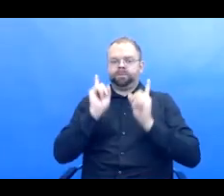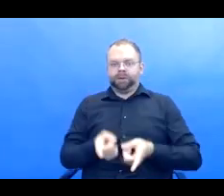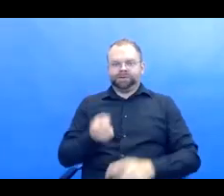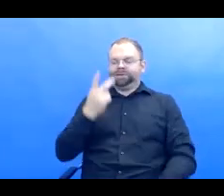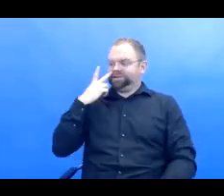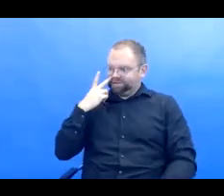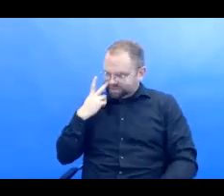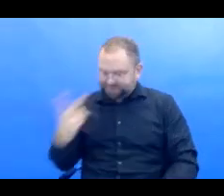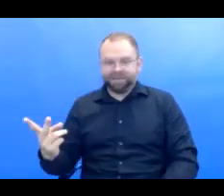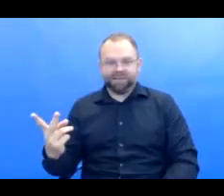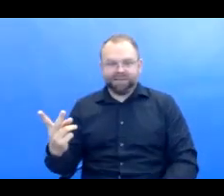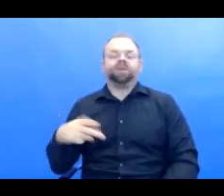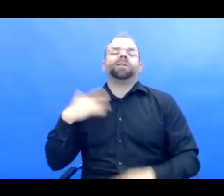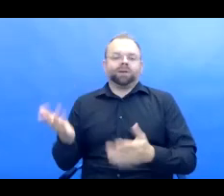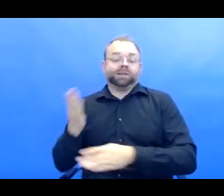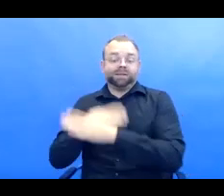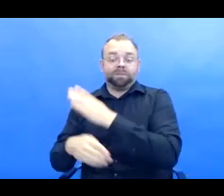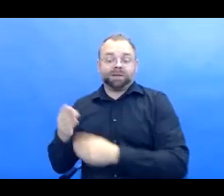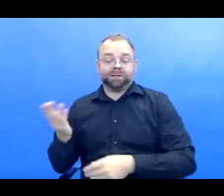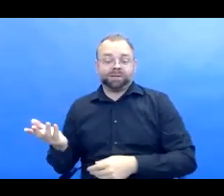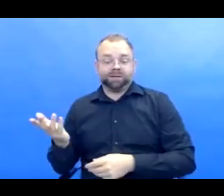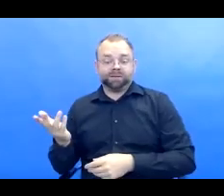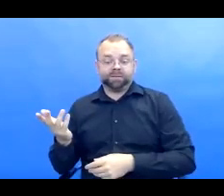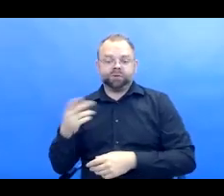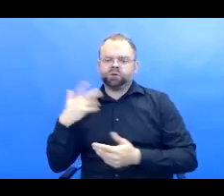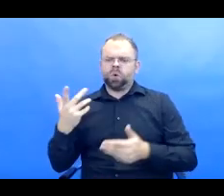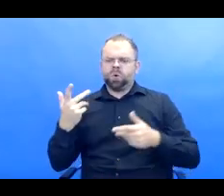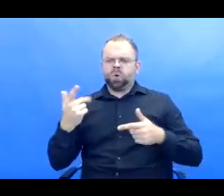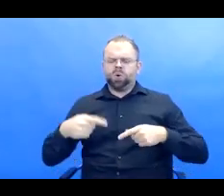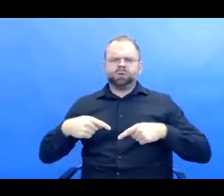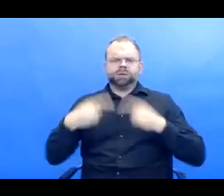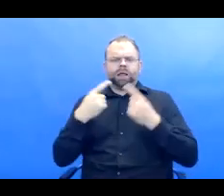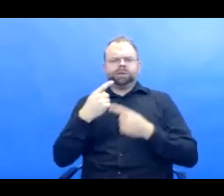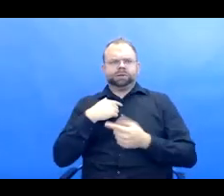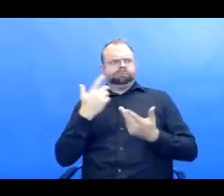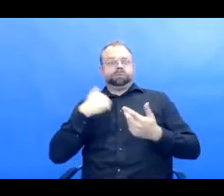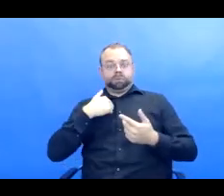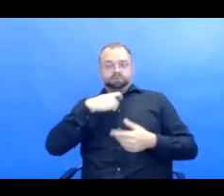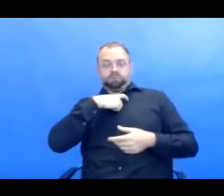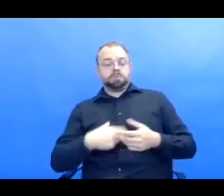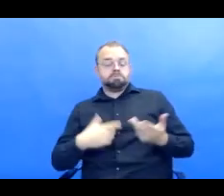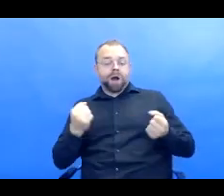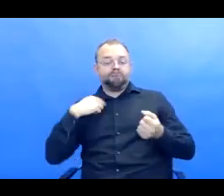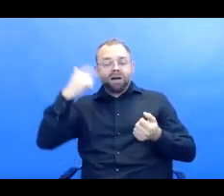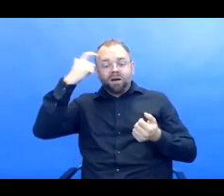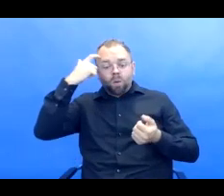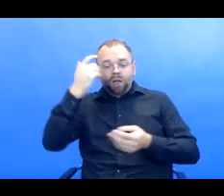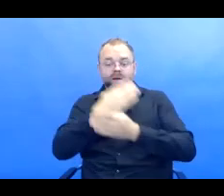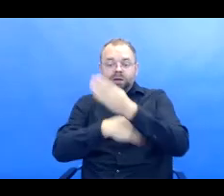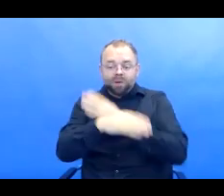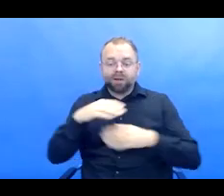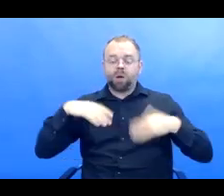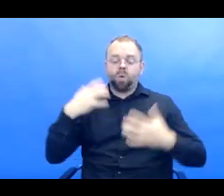in case then your application is approved, then it will be sent to the National Council for Persons with